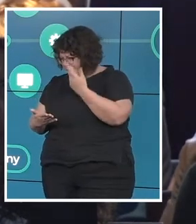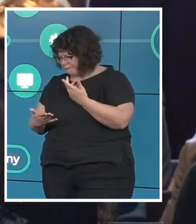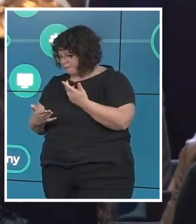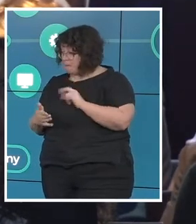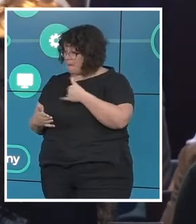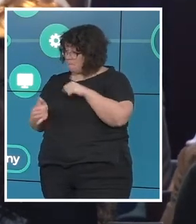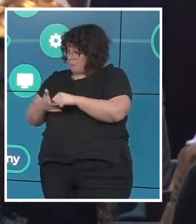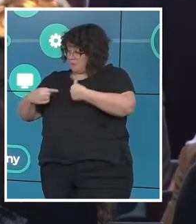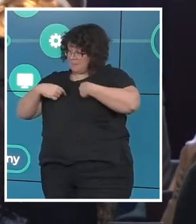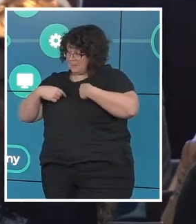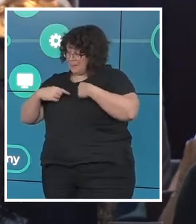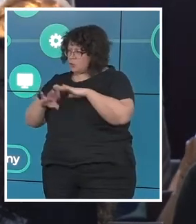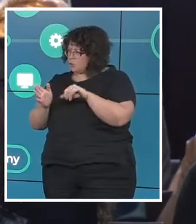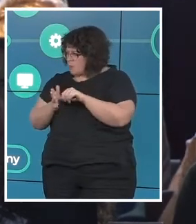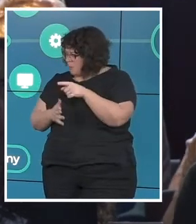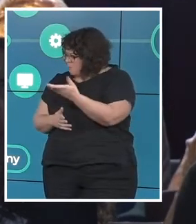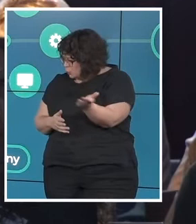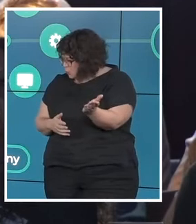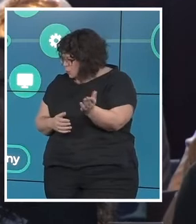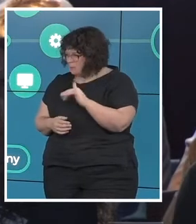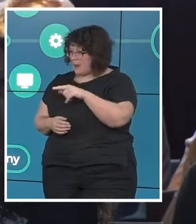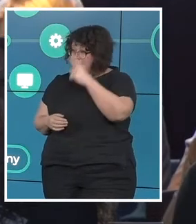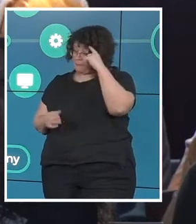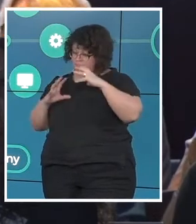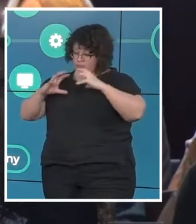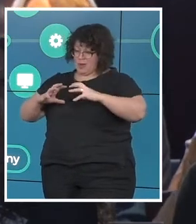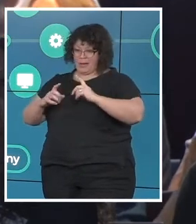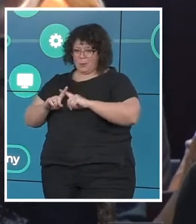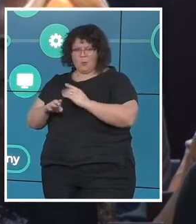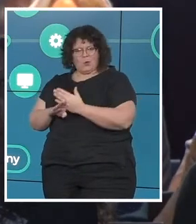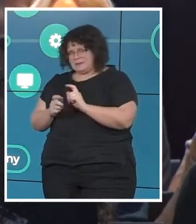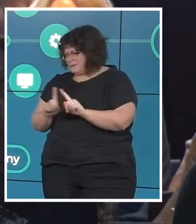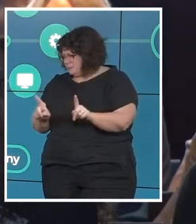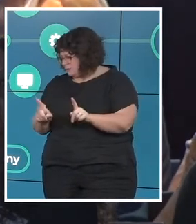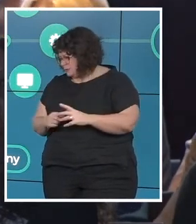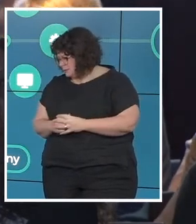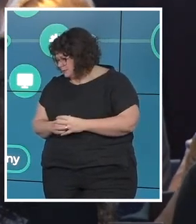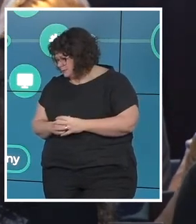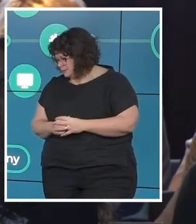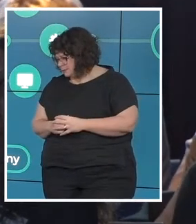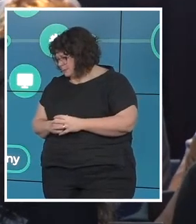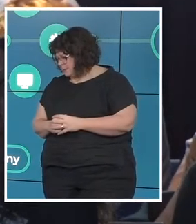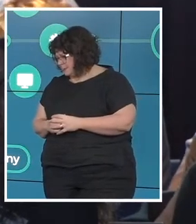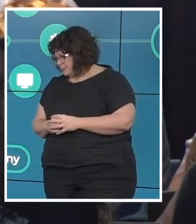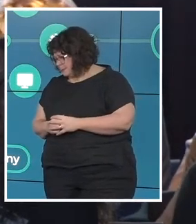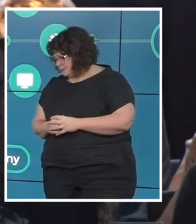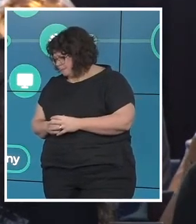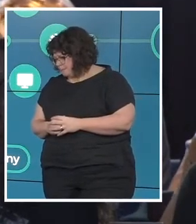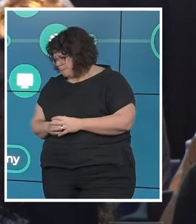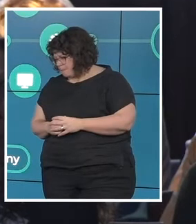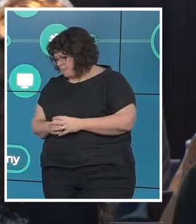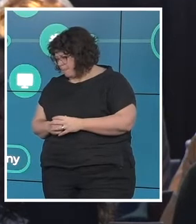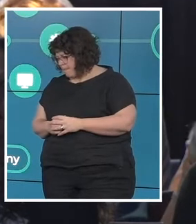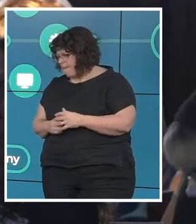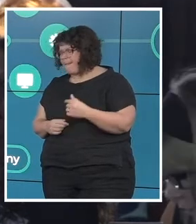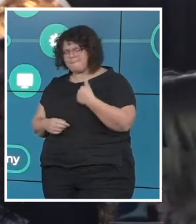with the person who created Seeing AI. I worked with the person who created Soundscape. And I know